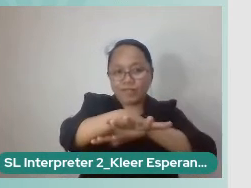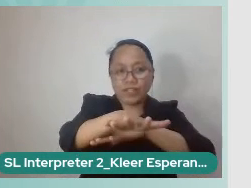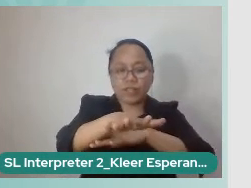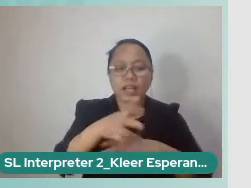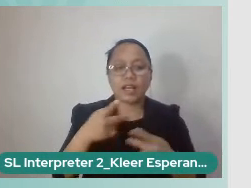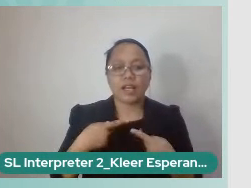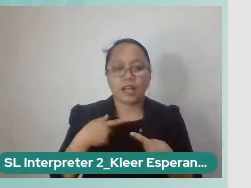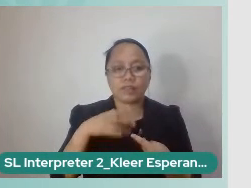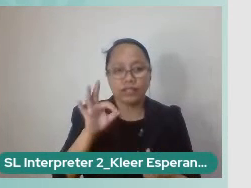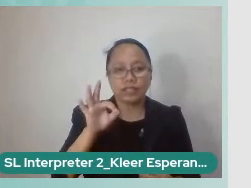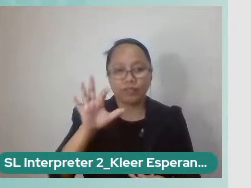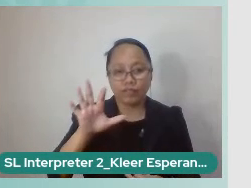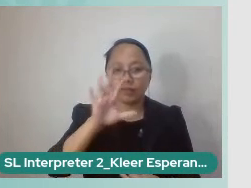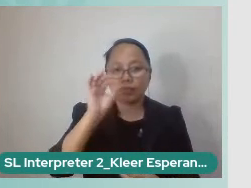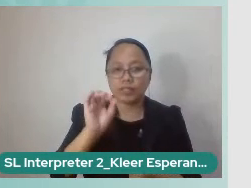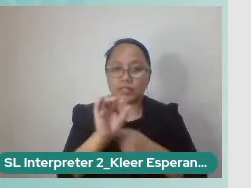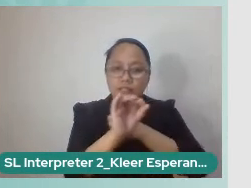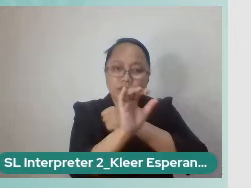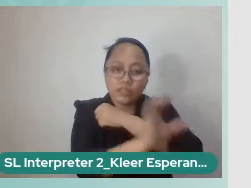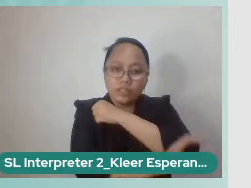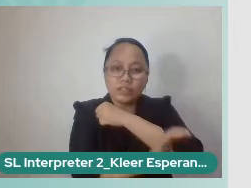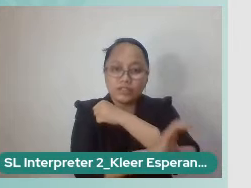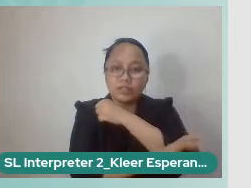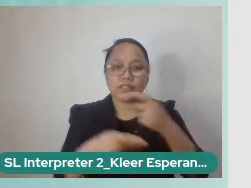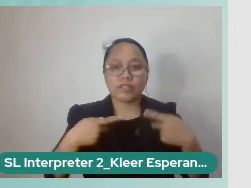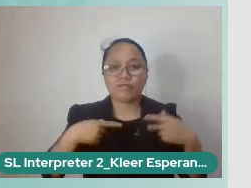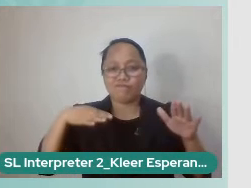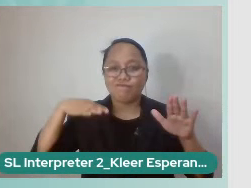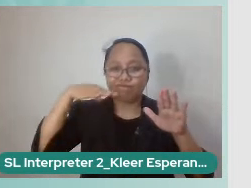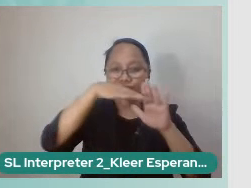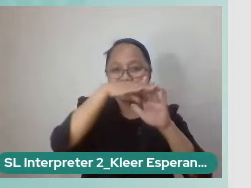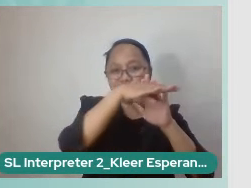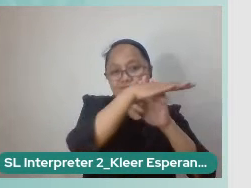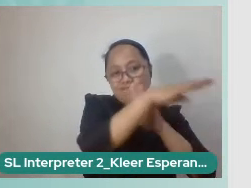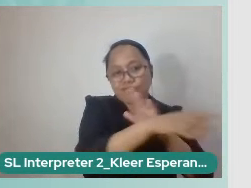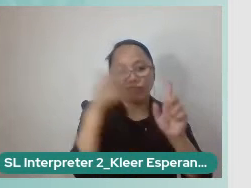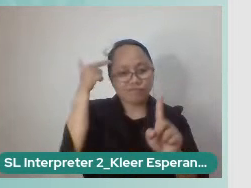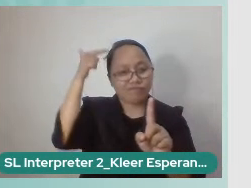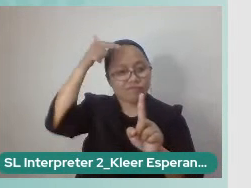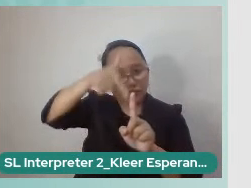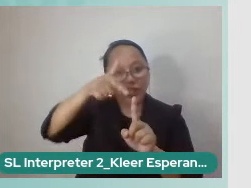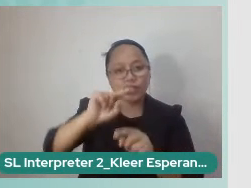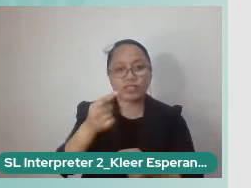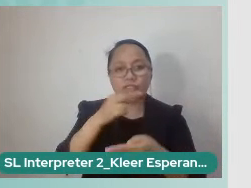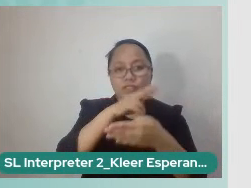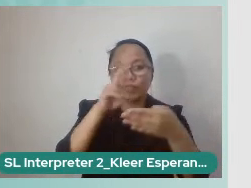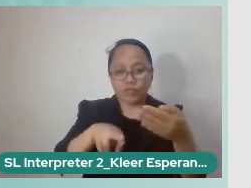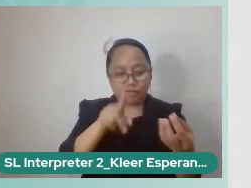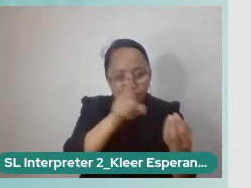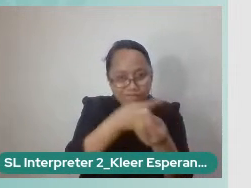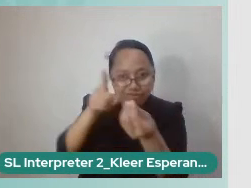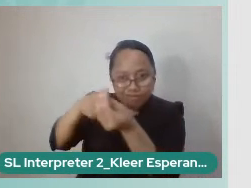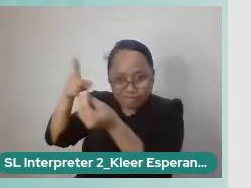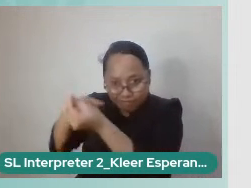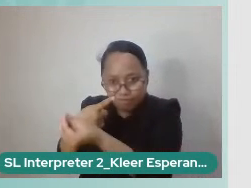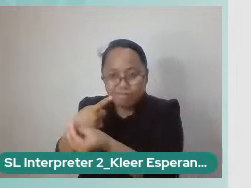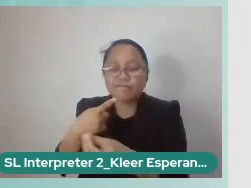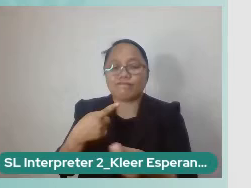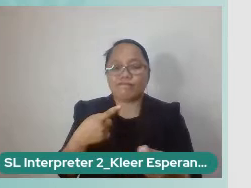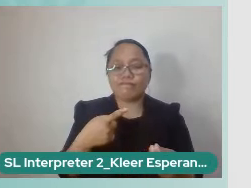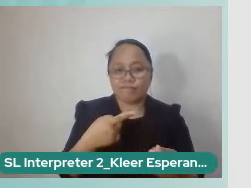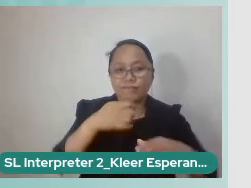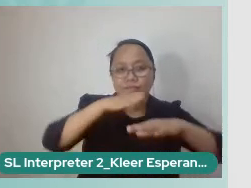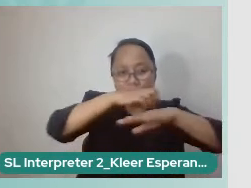90 targets will not only result in elimination over the long term, but it will also be cost effective in the short, intermediate and long